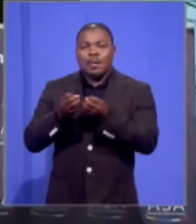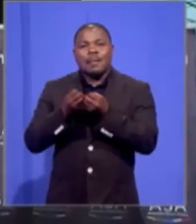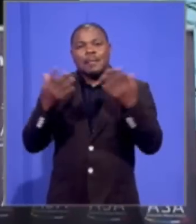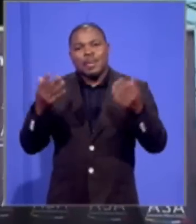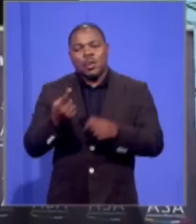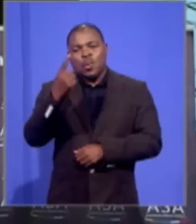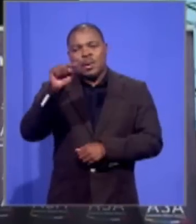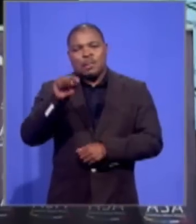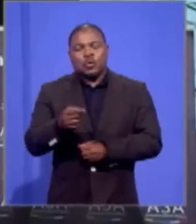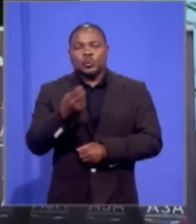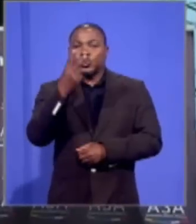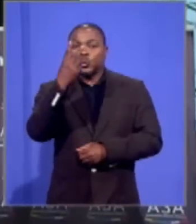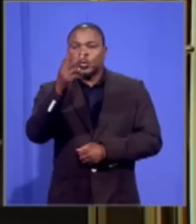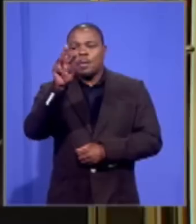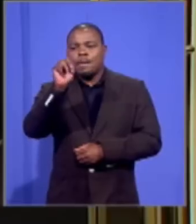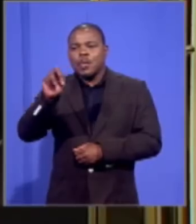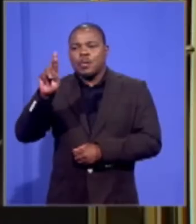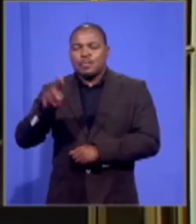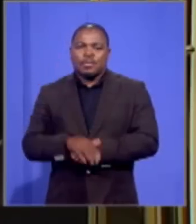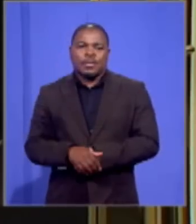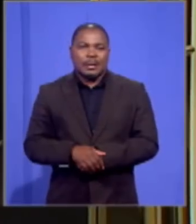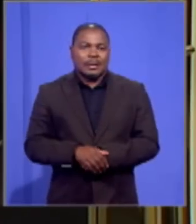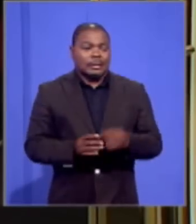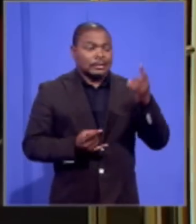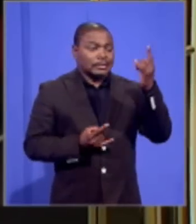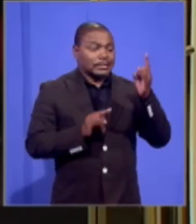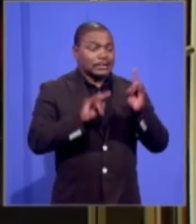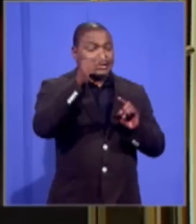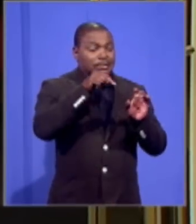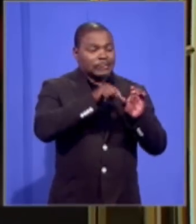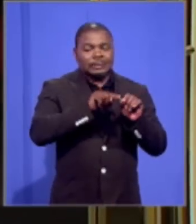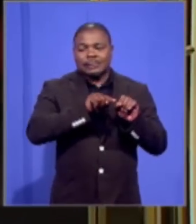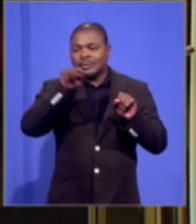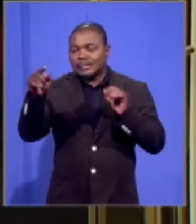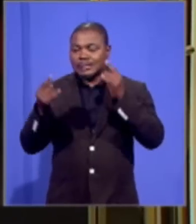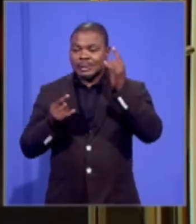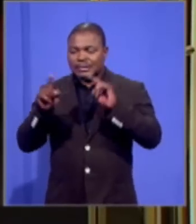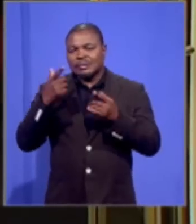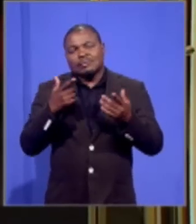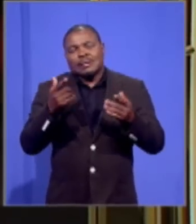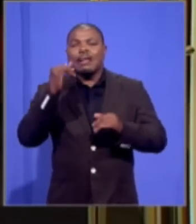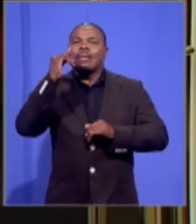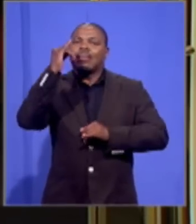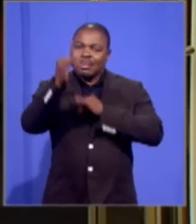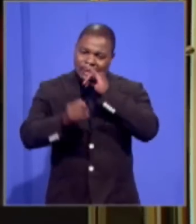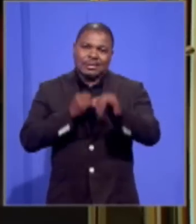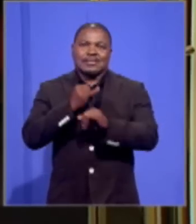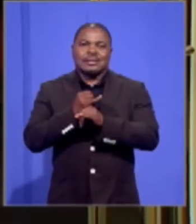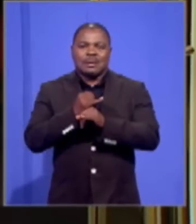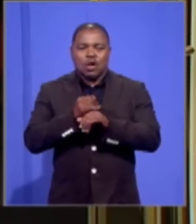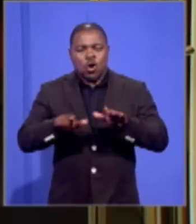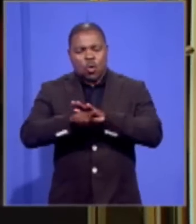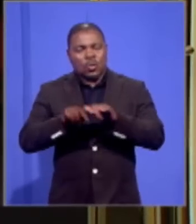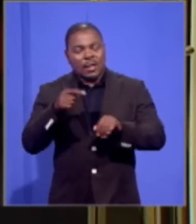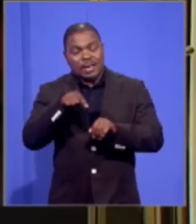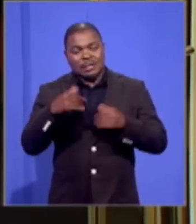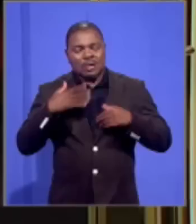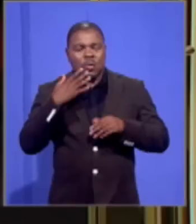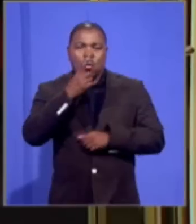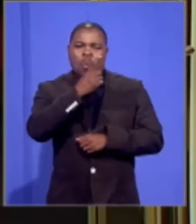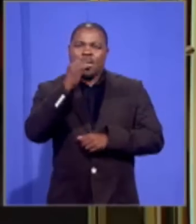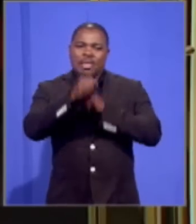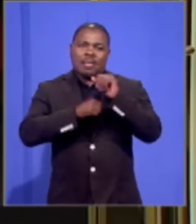tše 1.2 million. City to City is not just an ordinary event, it's an international event. It started long 100 years back.